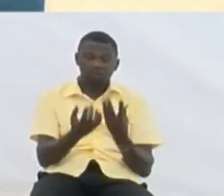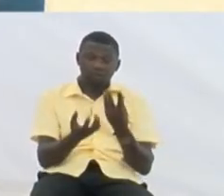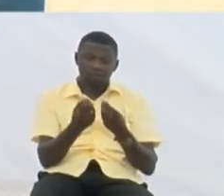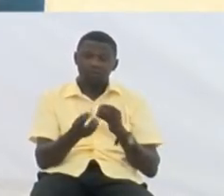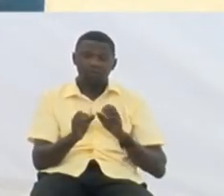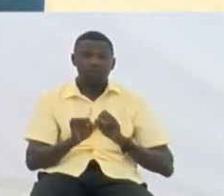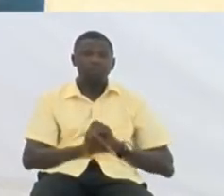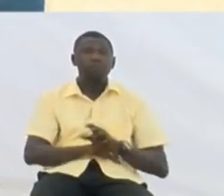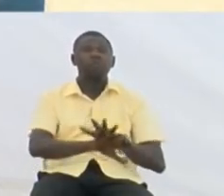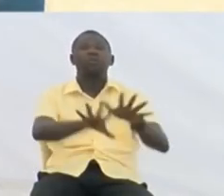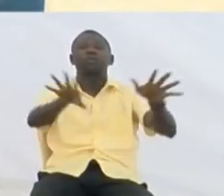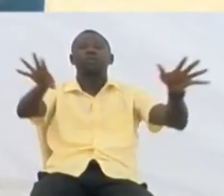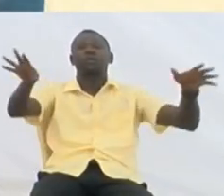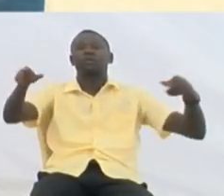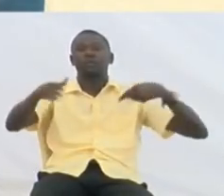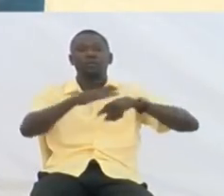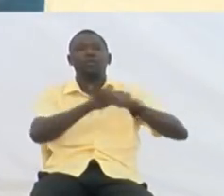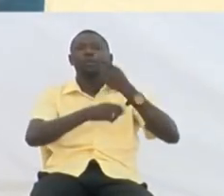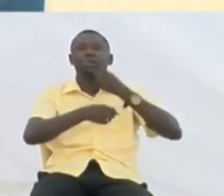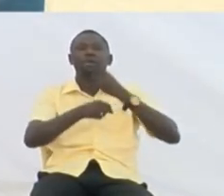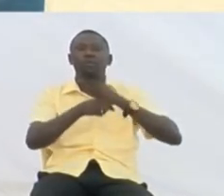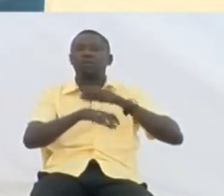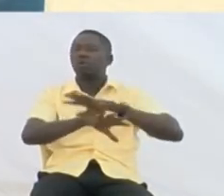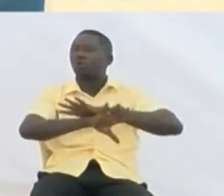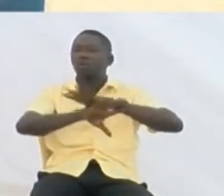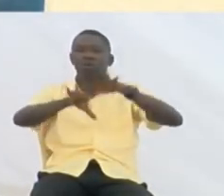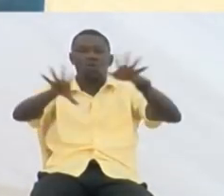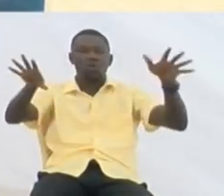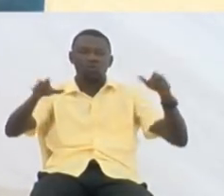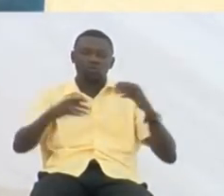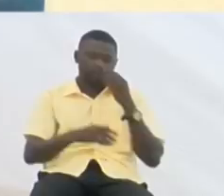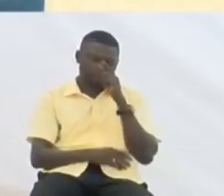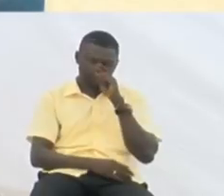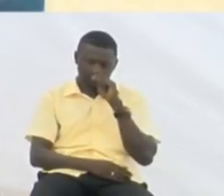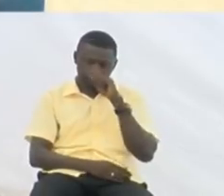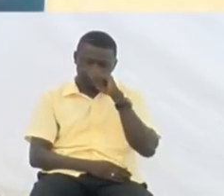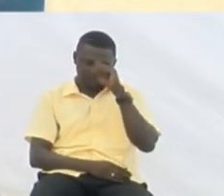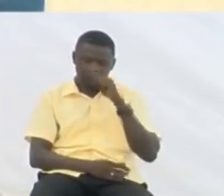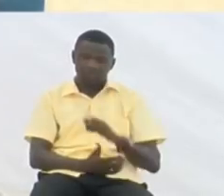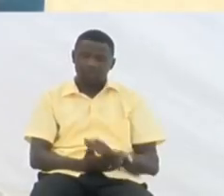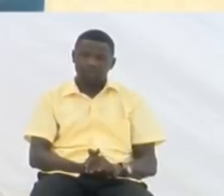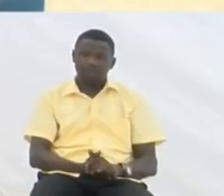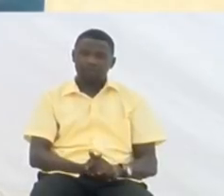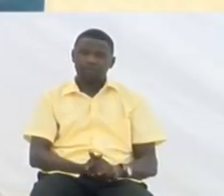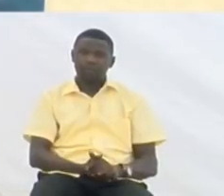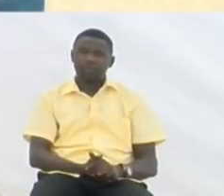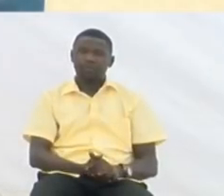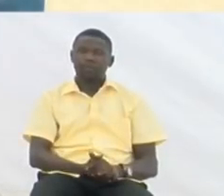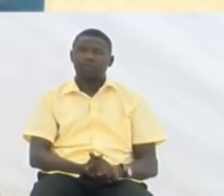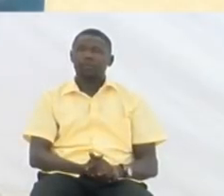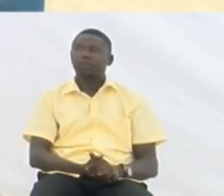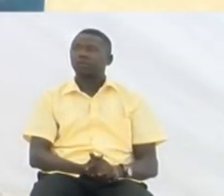after we farm it, it's that produce that they take and distribute across the country.